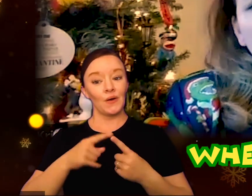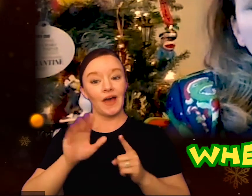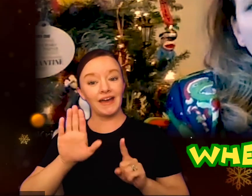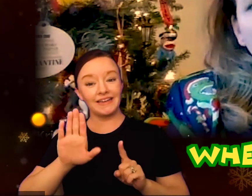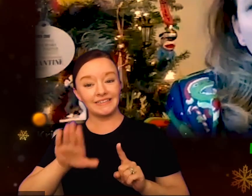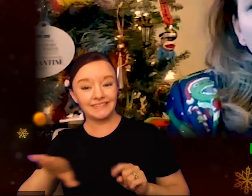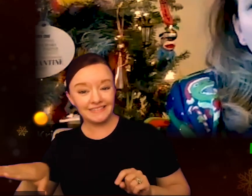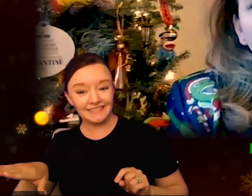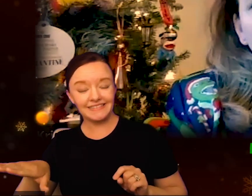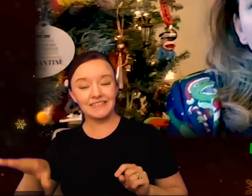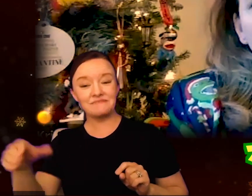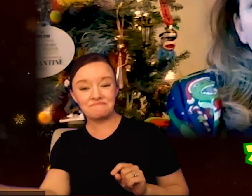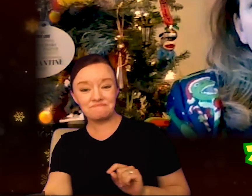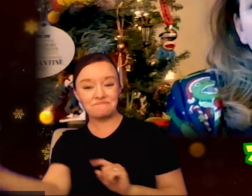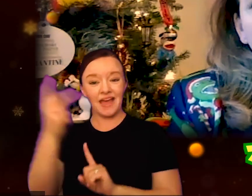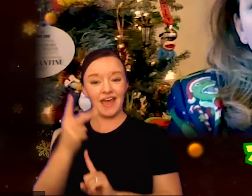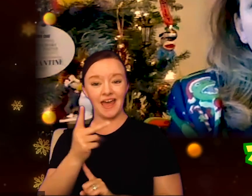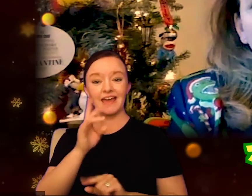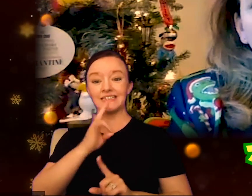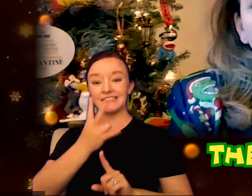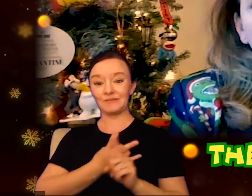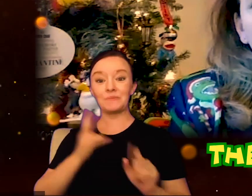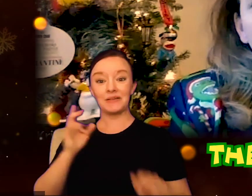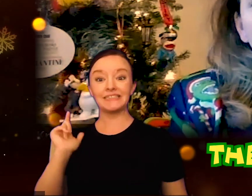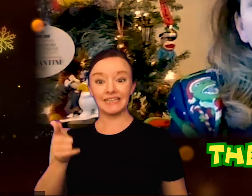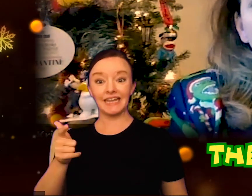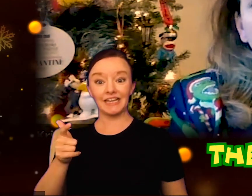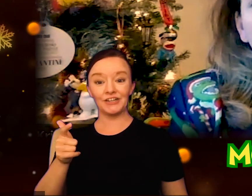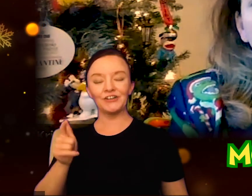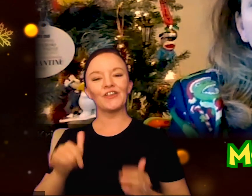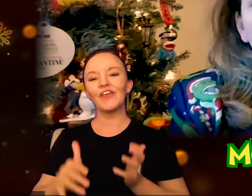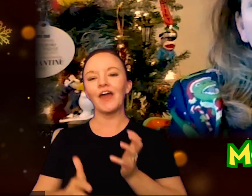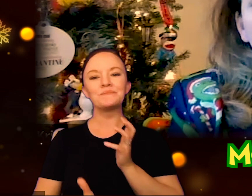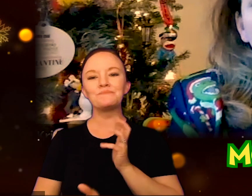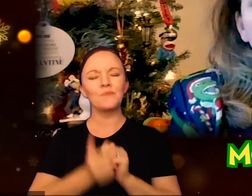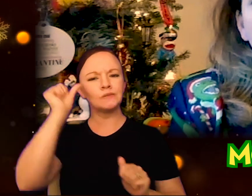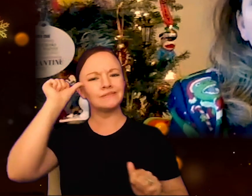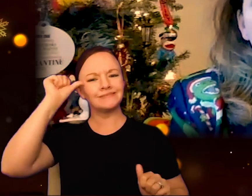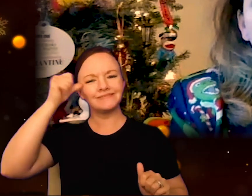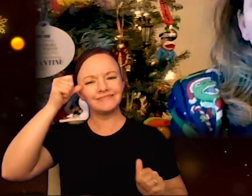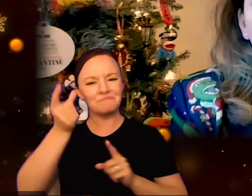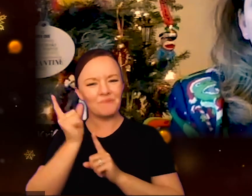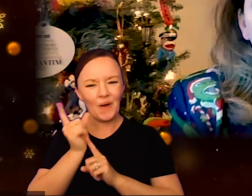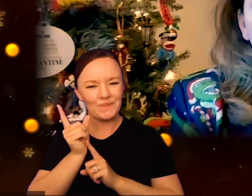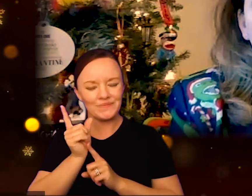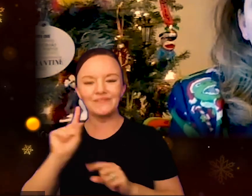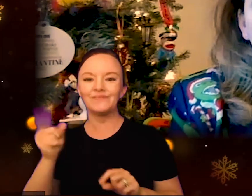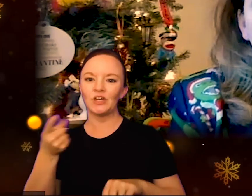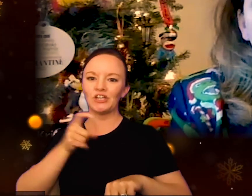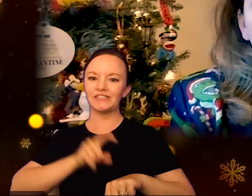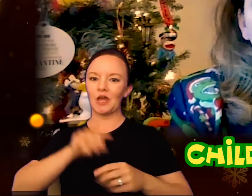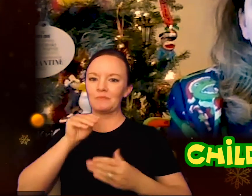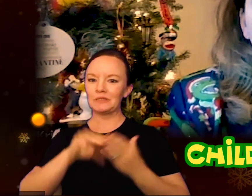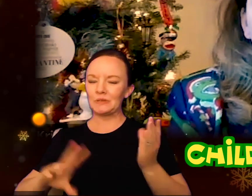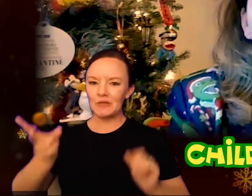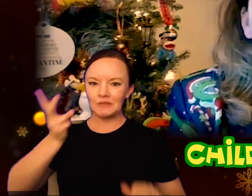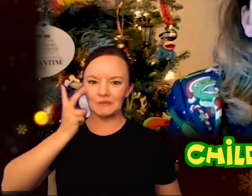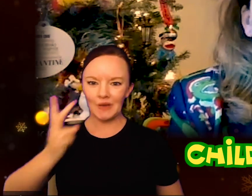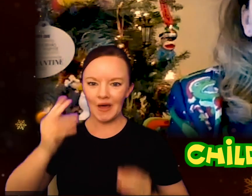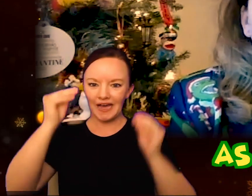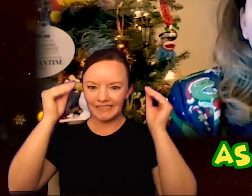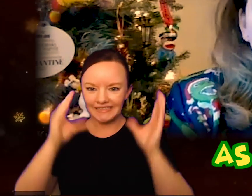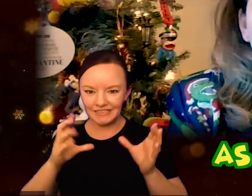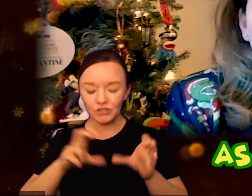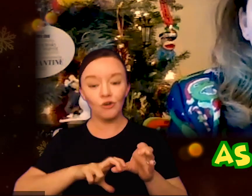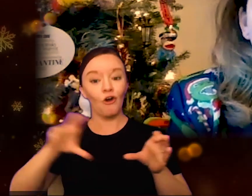When welcoming back the little ones 7 months later, the most memorable moment was that first contact. Children